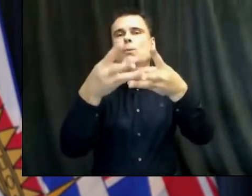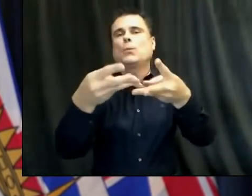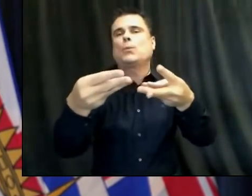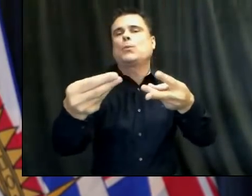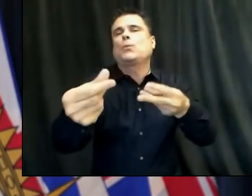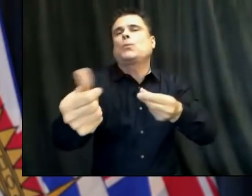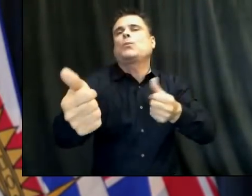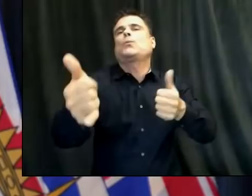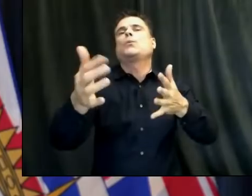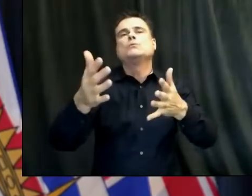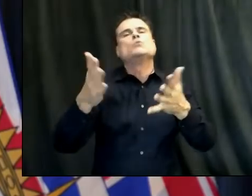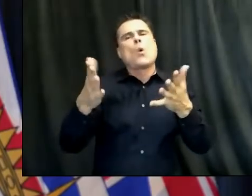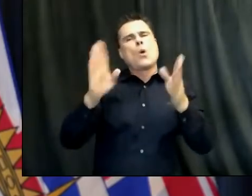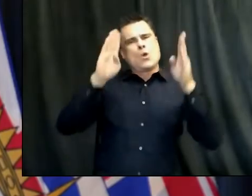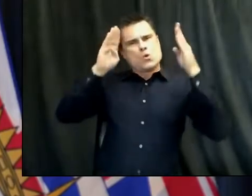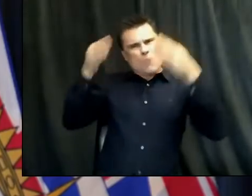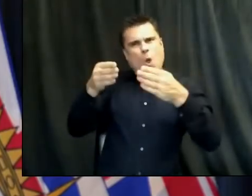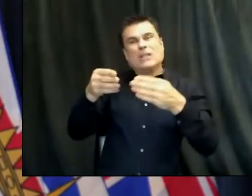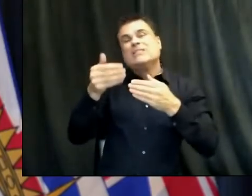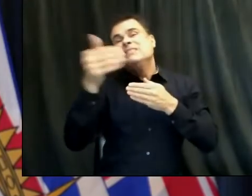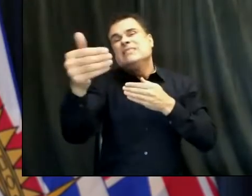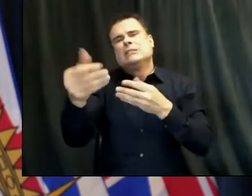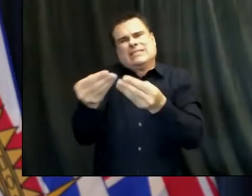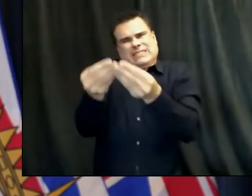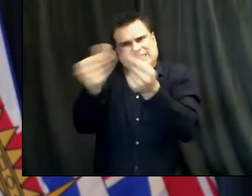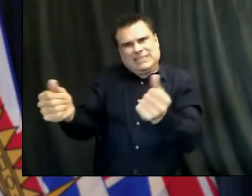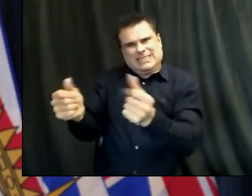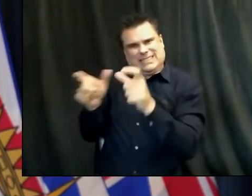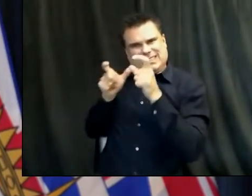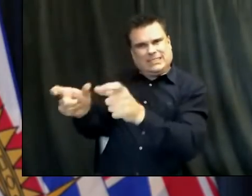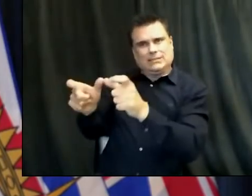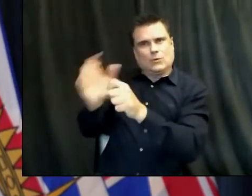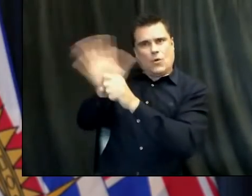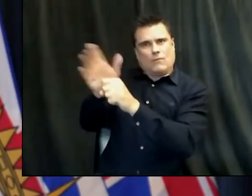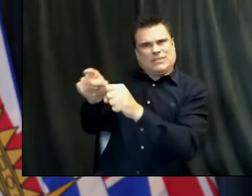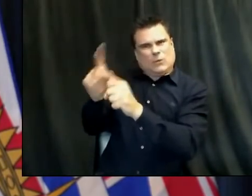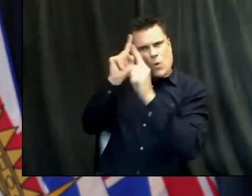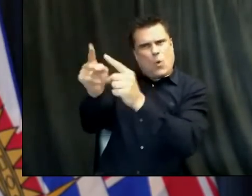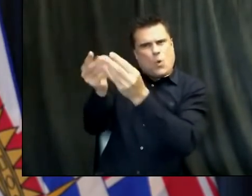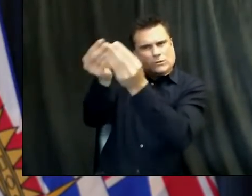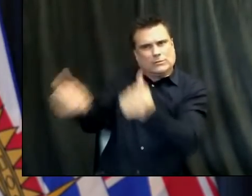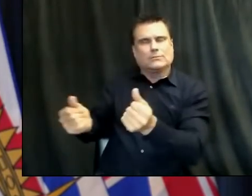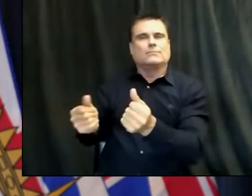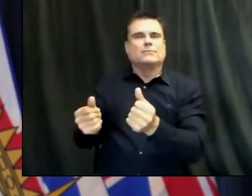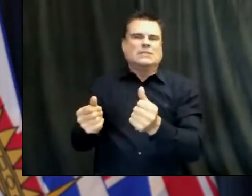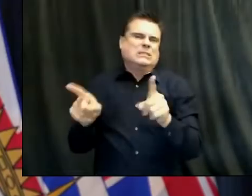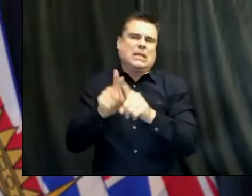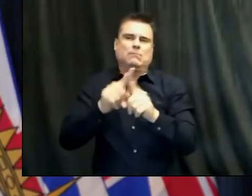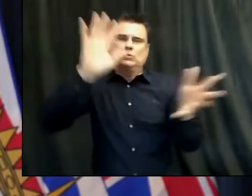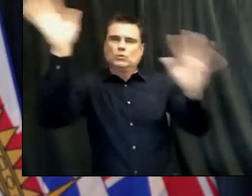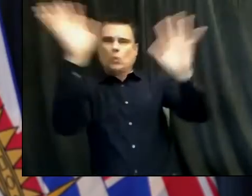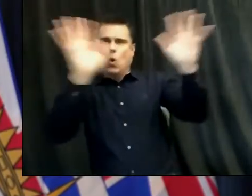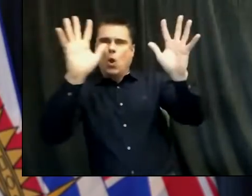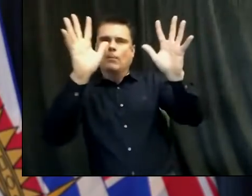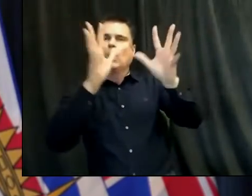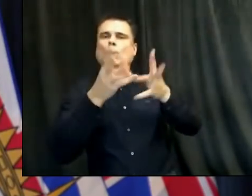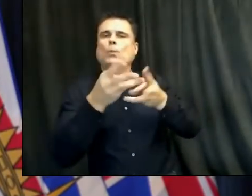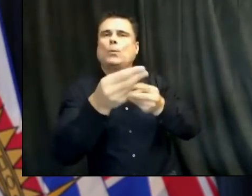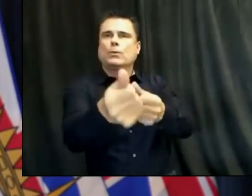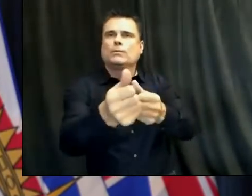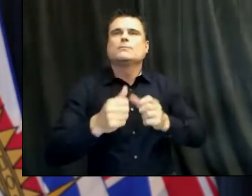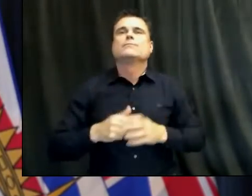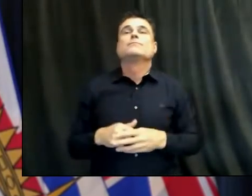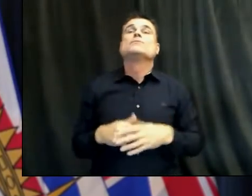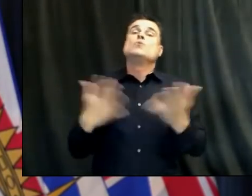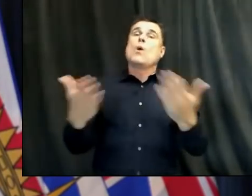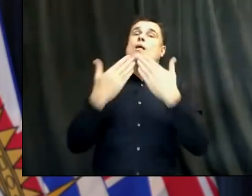doing that. I'd also want to put out my appreciation and gratitude to the many faith leaders around